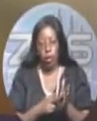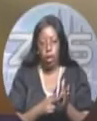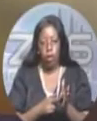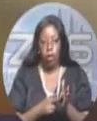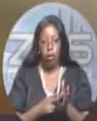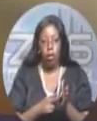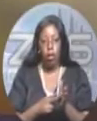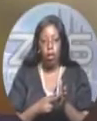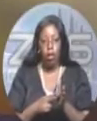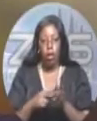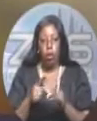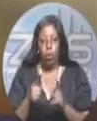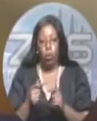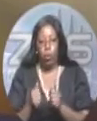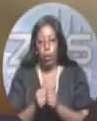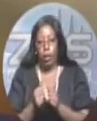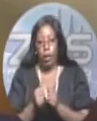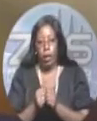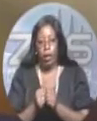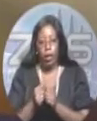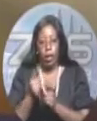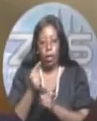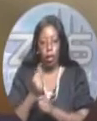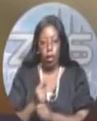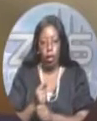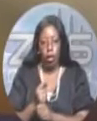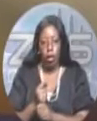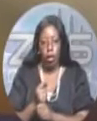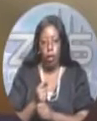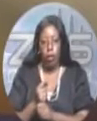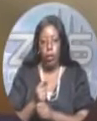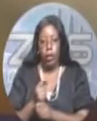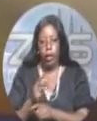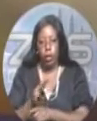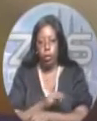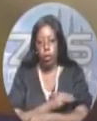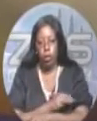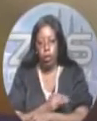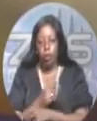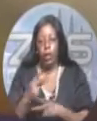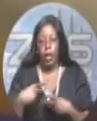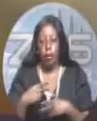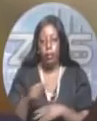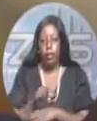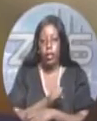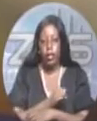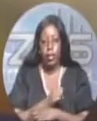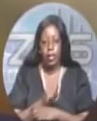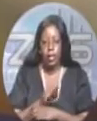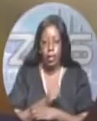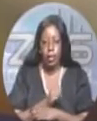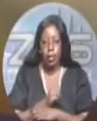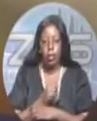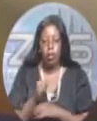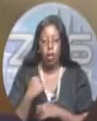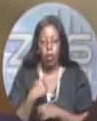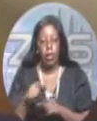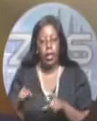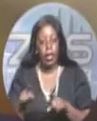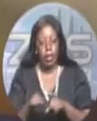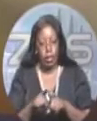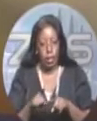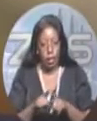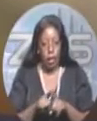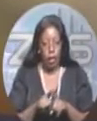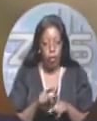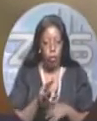commercial, contemporary, secular music. We should also have the same for those inspirational pieces, and